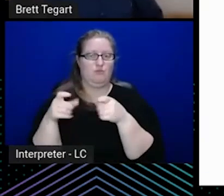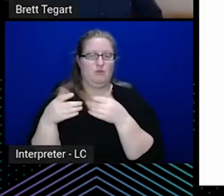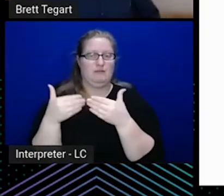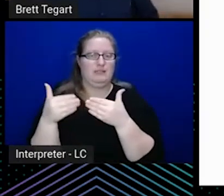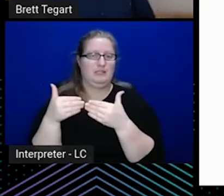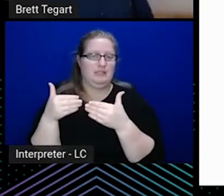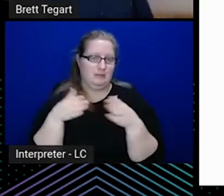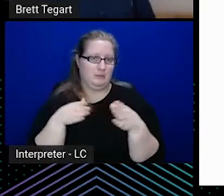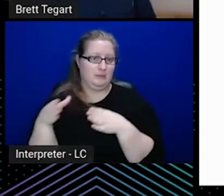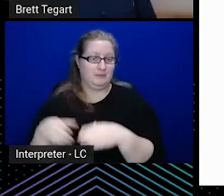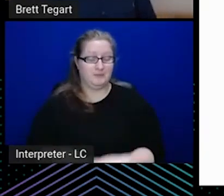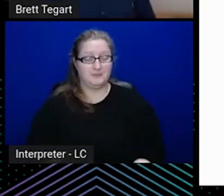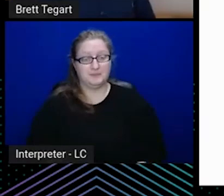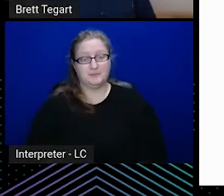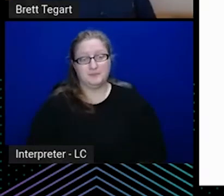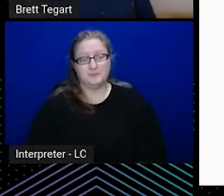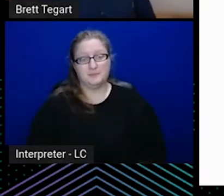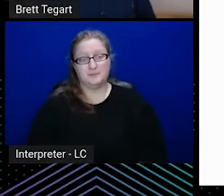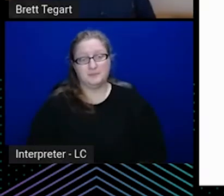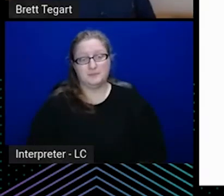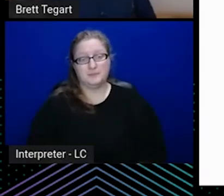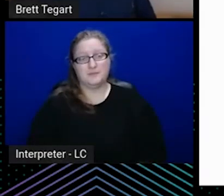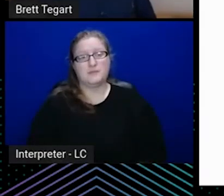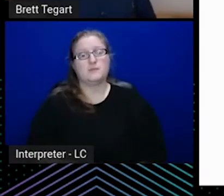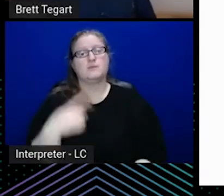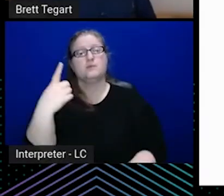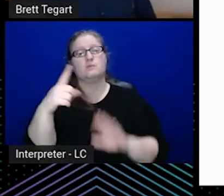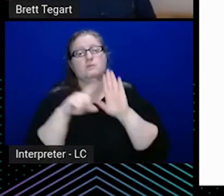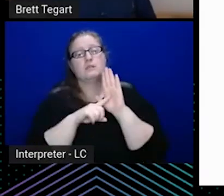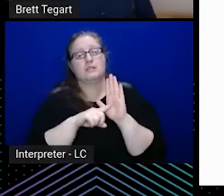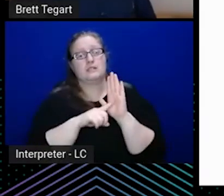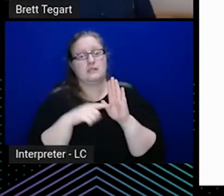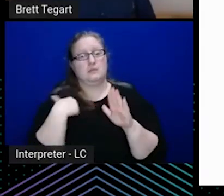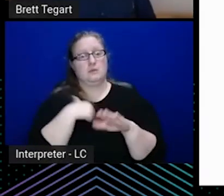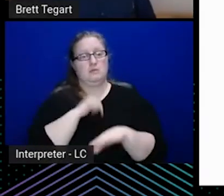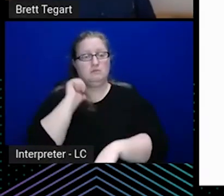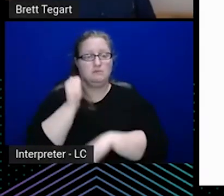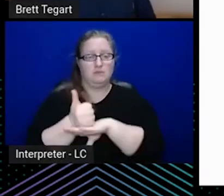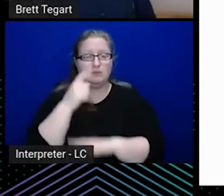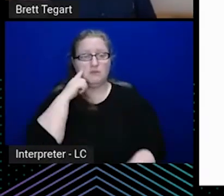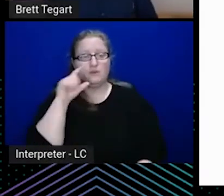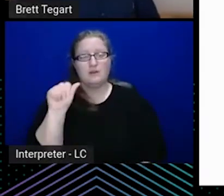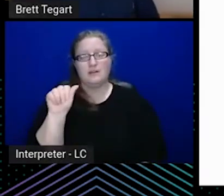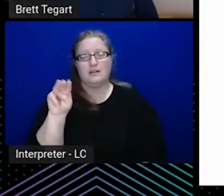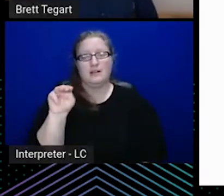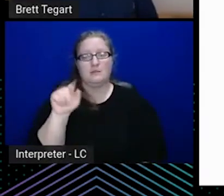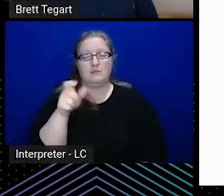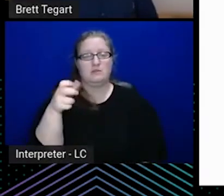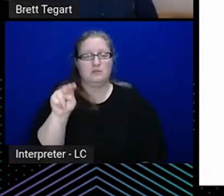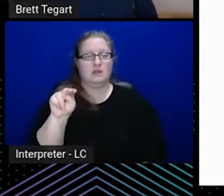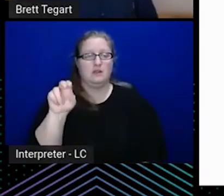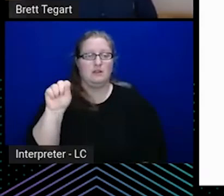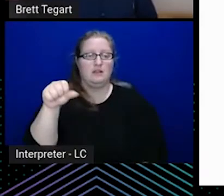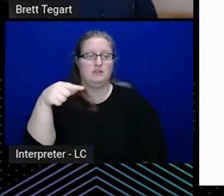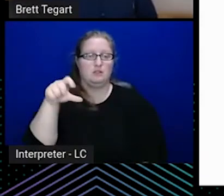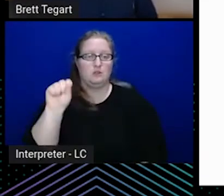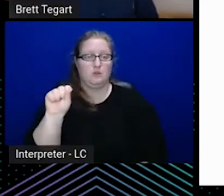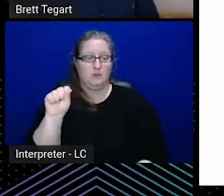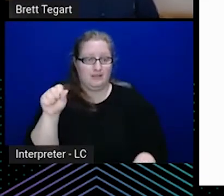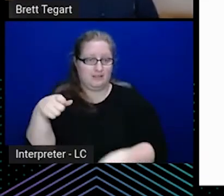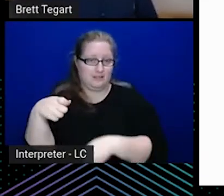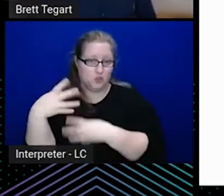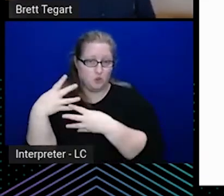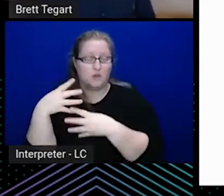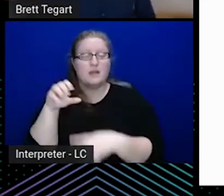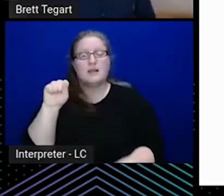So here's an example of one of the modules that we've implemented for Amazon SQS queues. This is a fairly simple service. SQS is